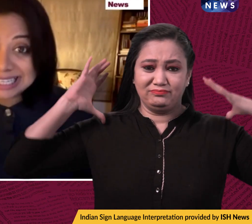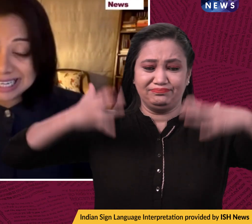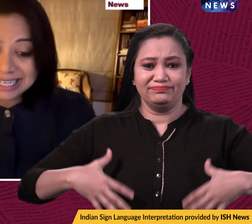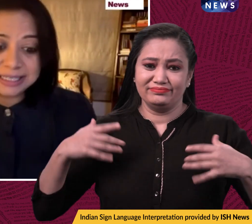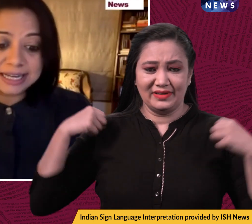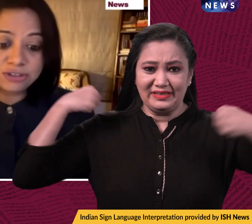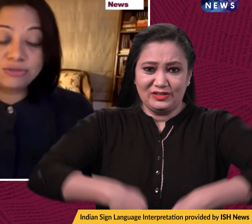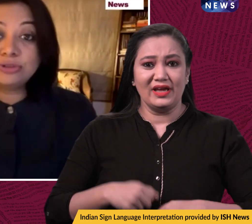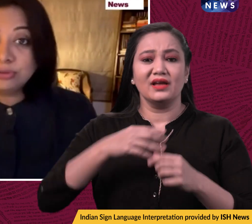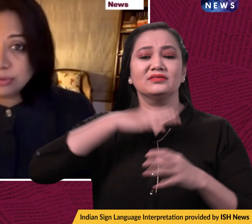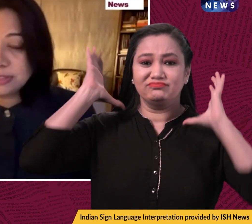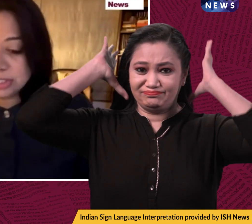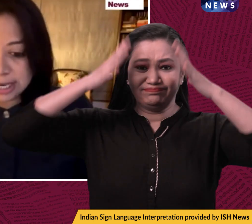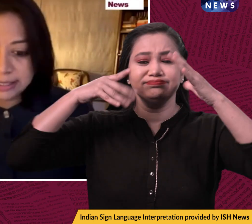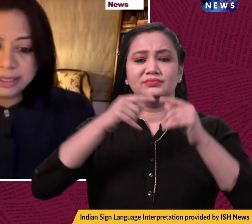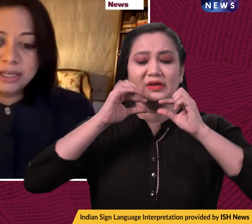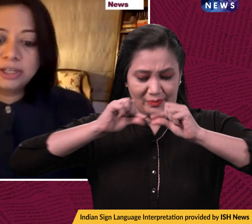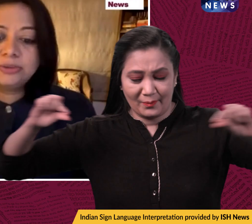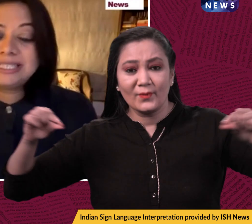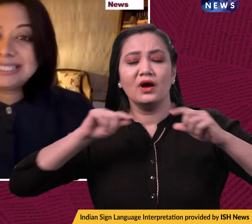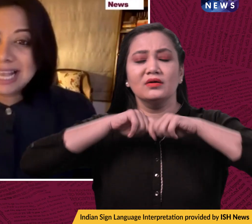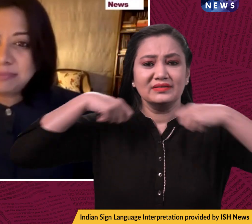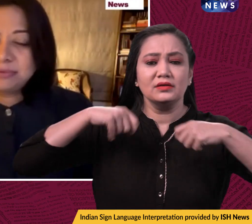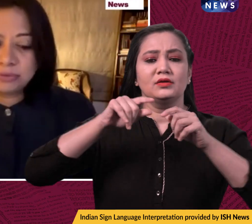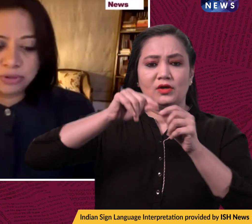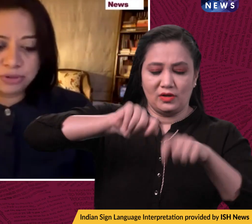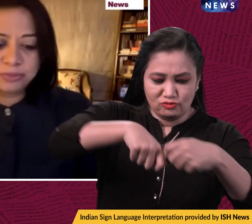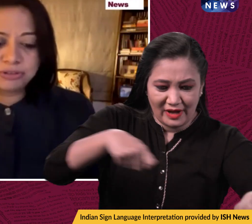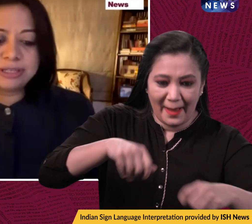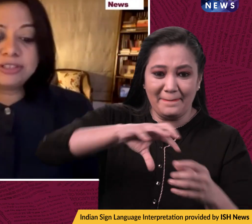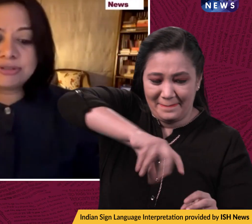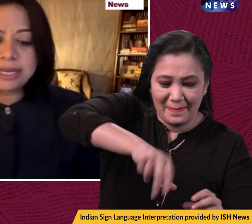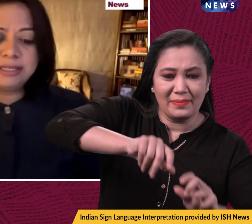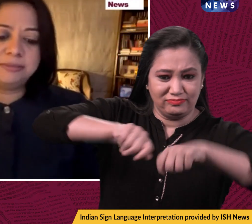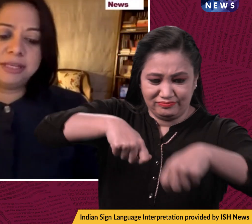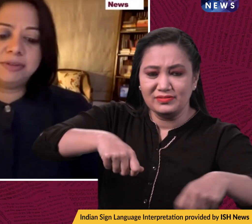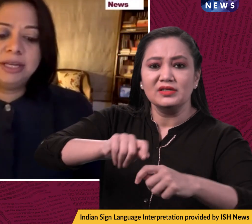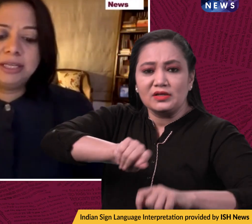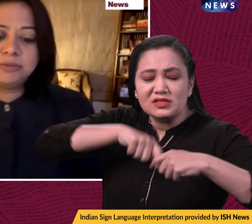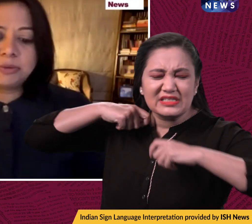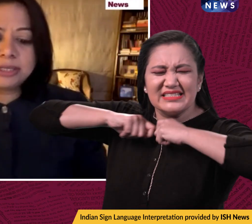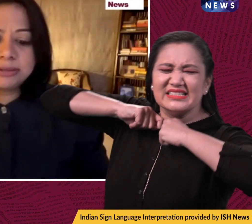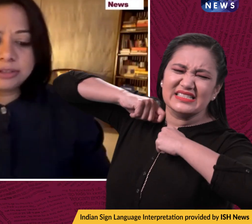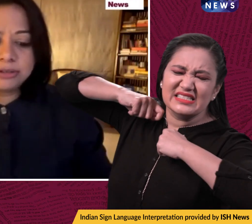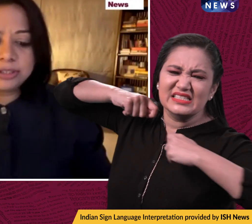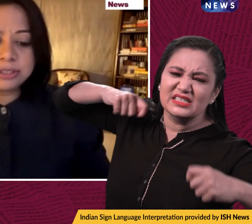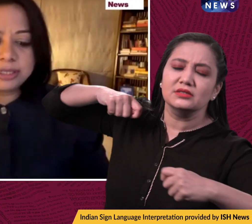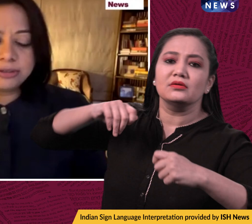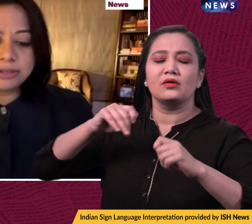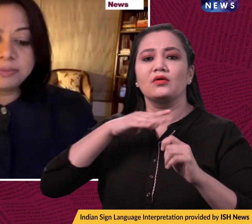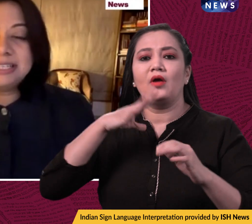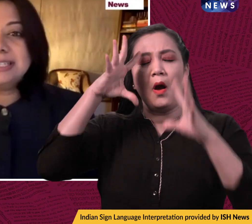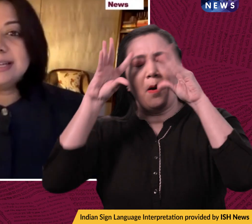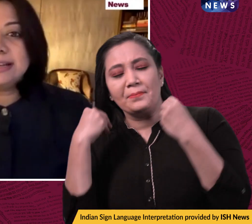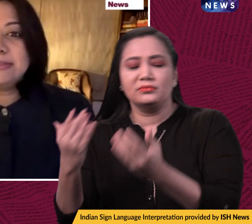the string attached to the hood of the jacket to the tap of the washroom and tried to strangle himself. He was brought out unconscious and